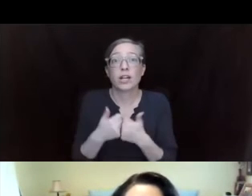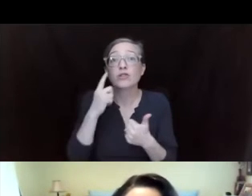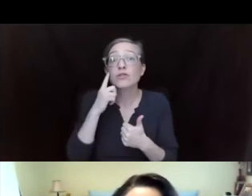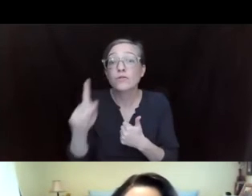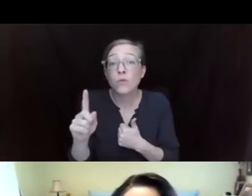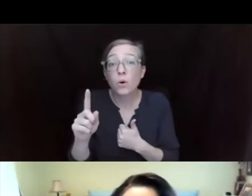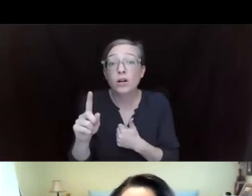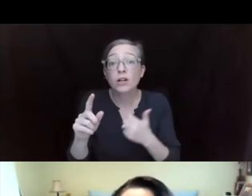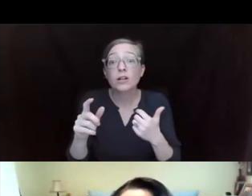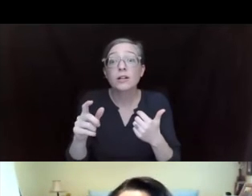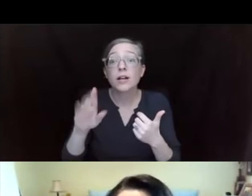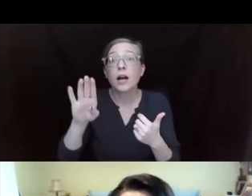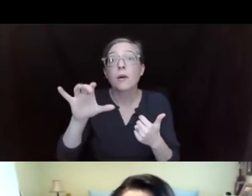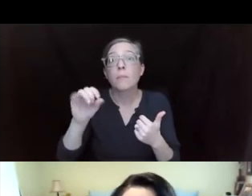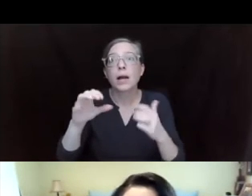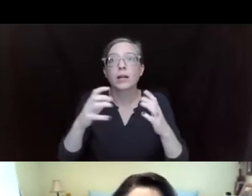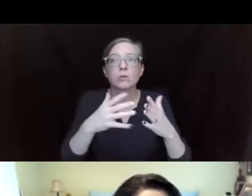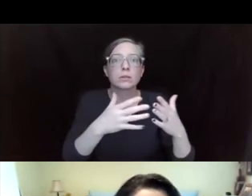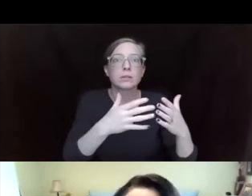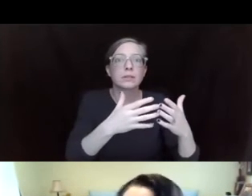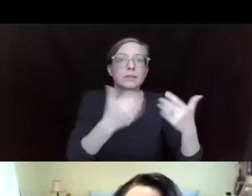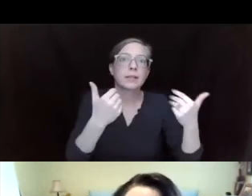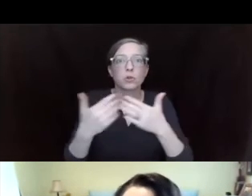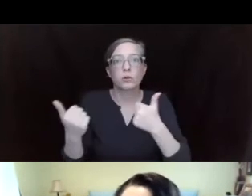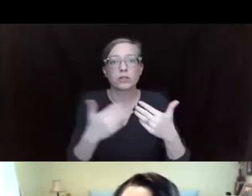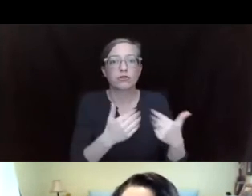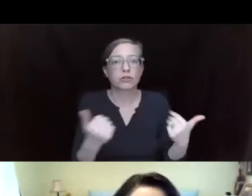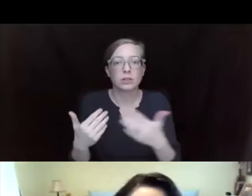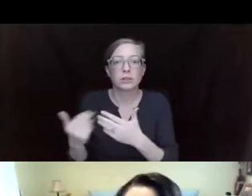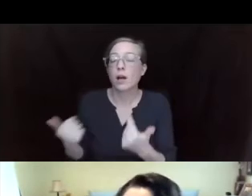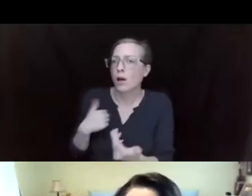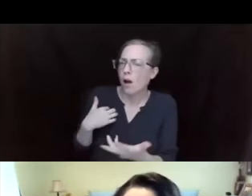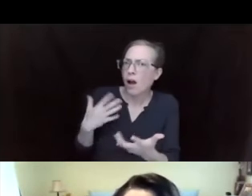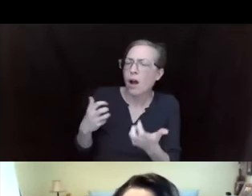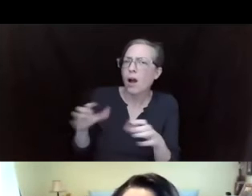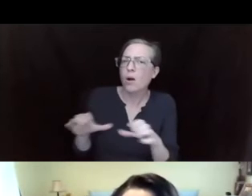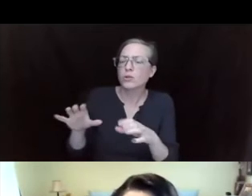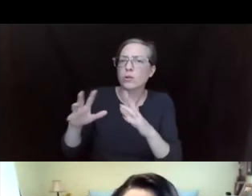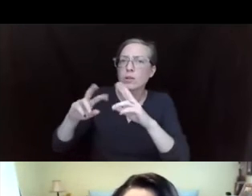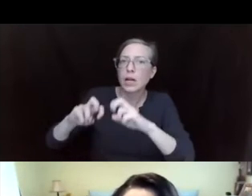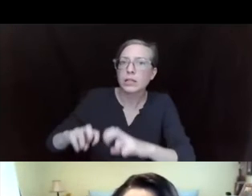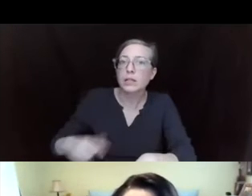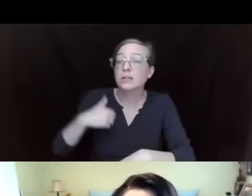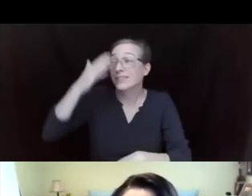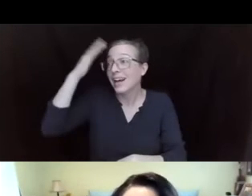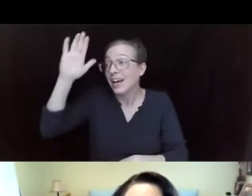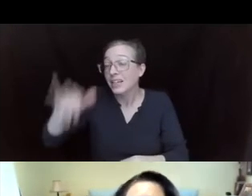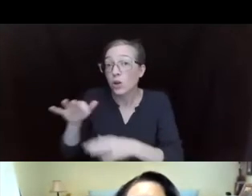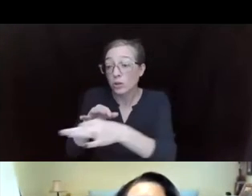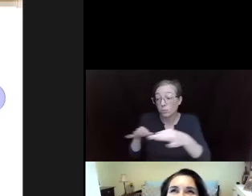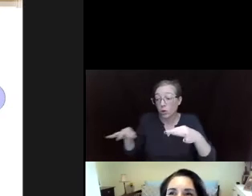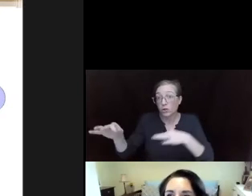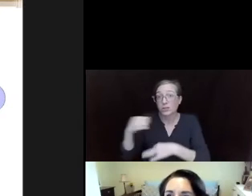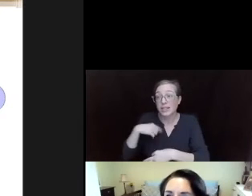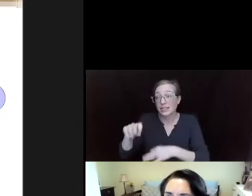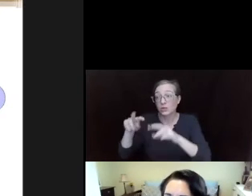that the samples that we get are very dilute. You know, I wanna do the analysis. I know that the particles I need to analyze are there, but